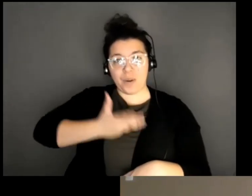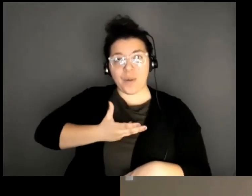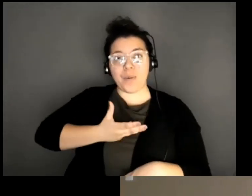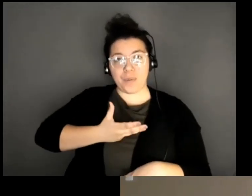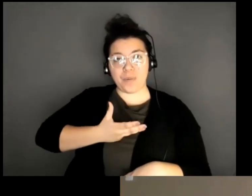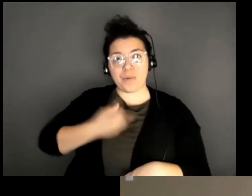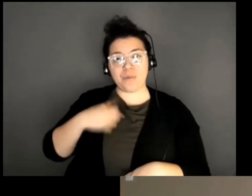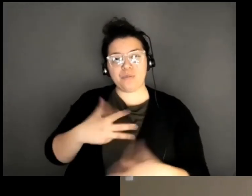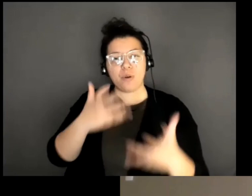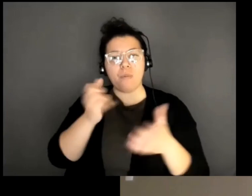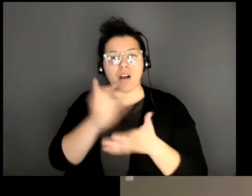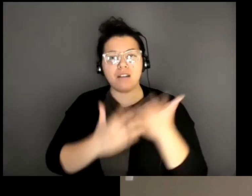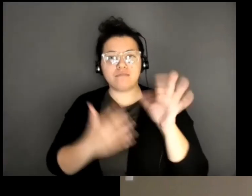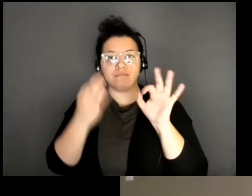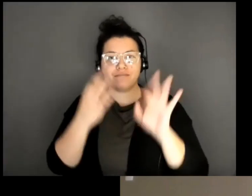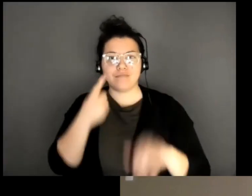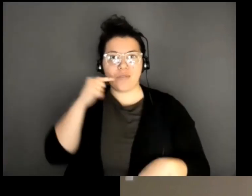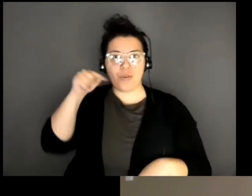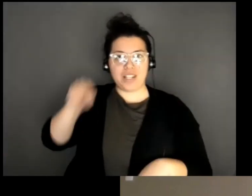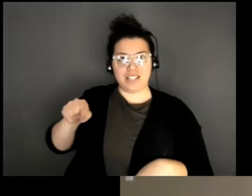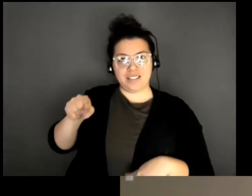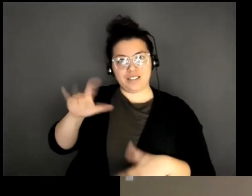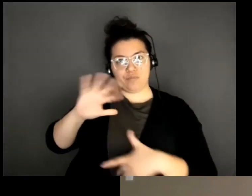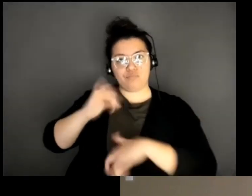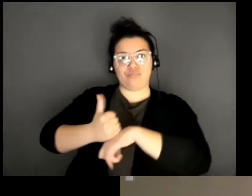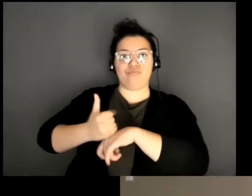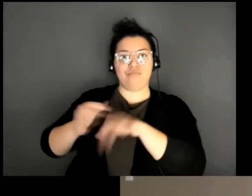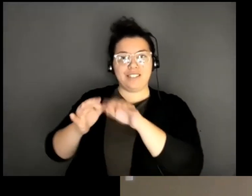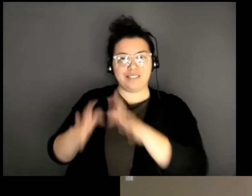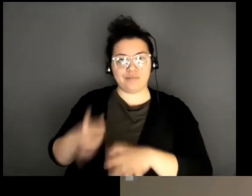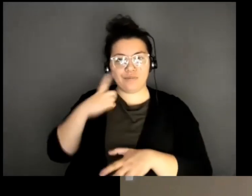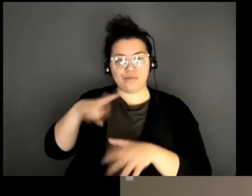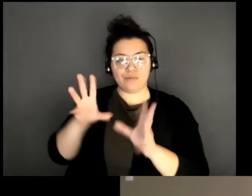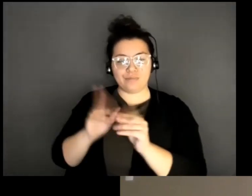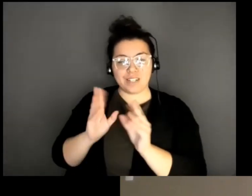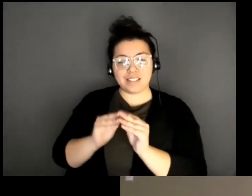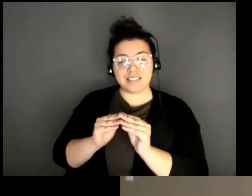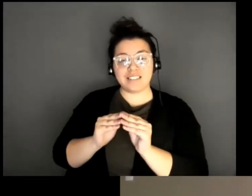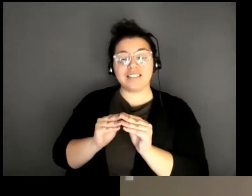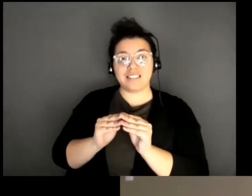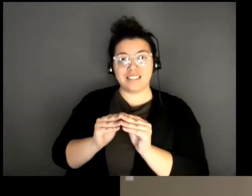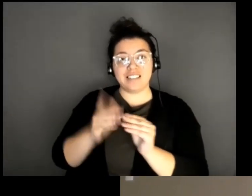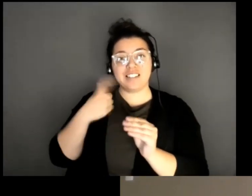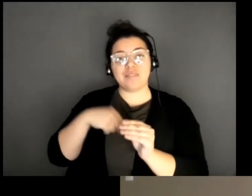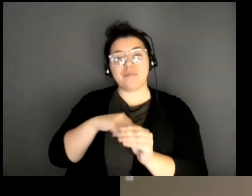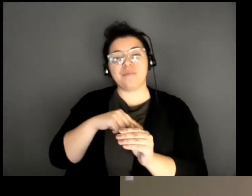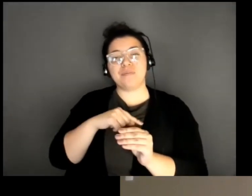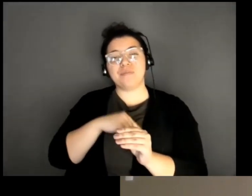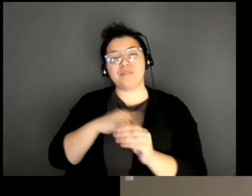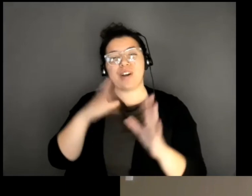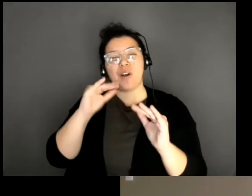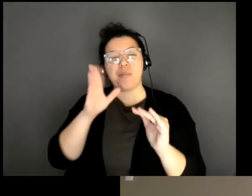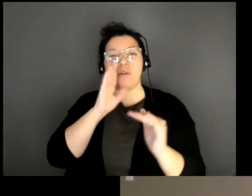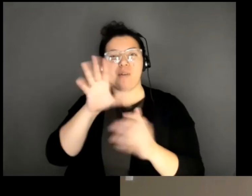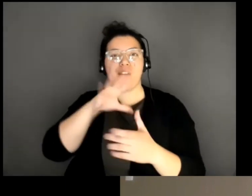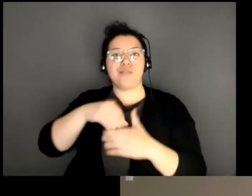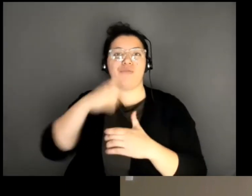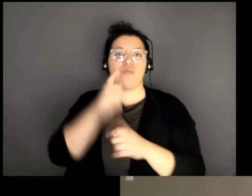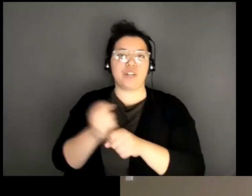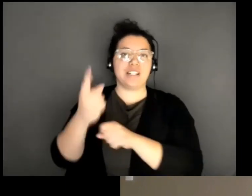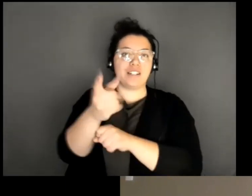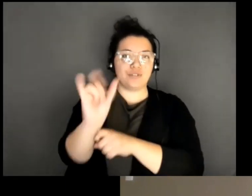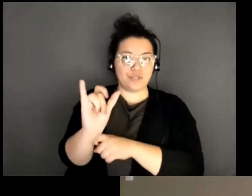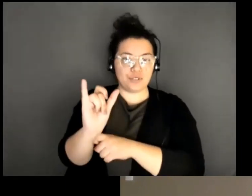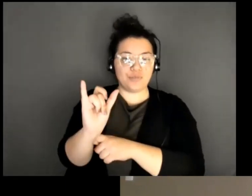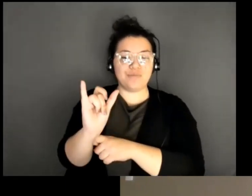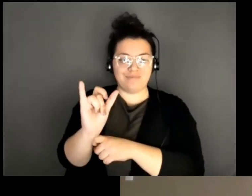some feedback on this new feature to our sessions, because we hope to incorporate it in the new year as well.